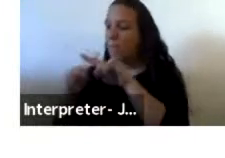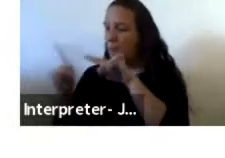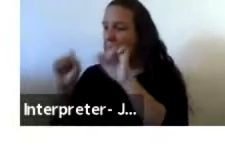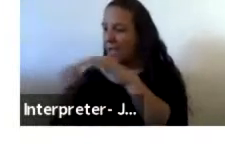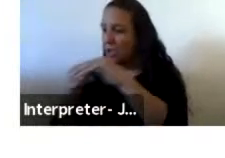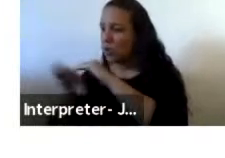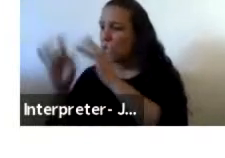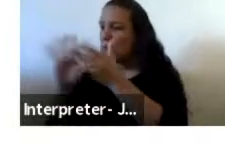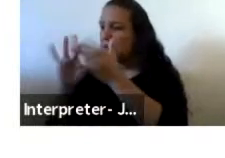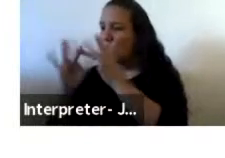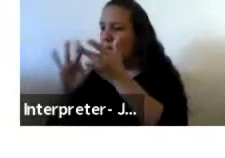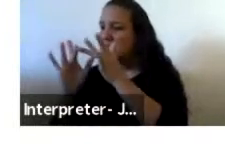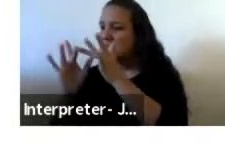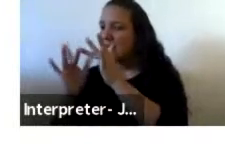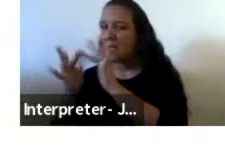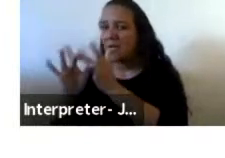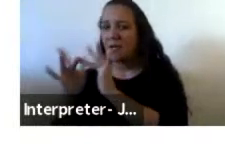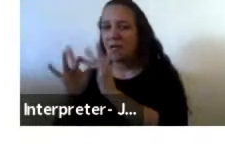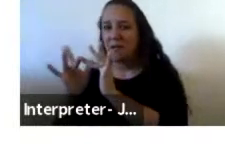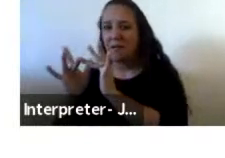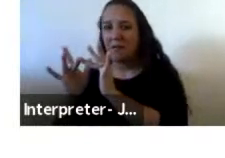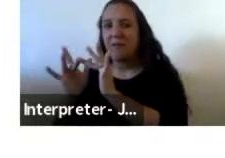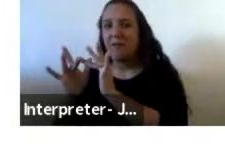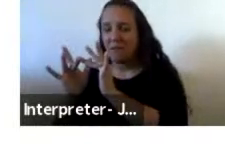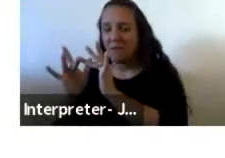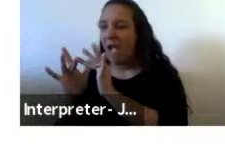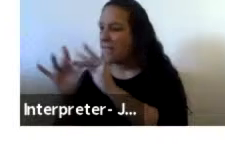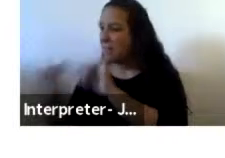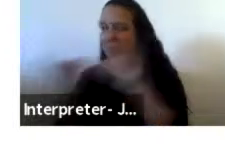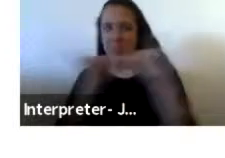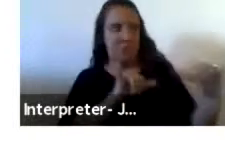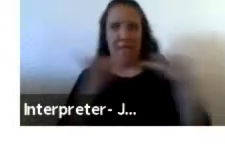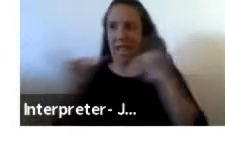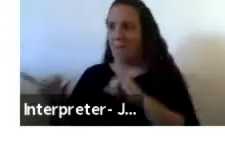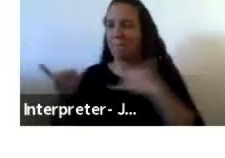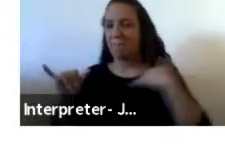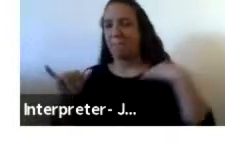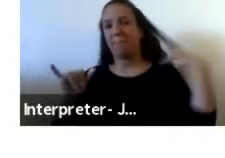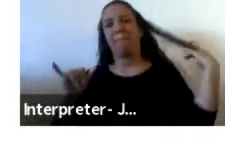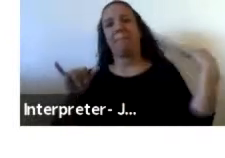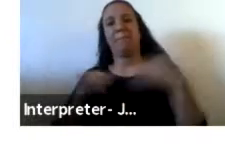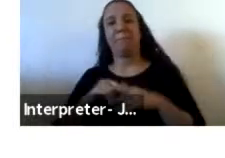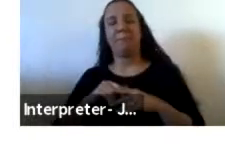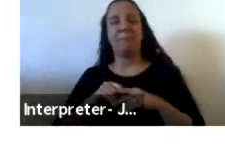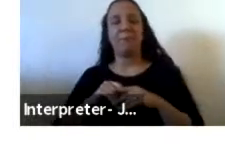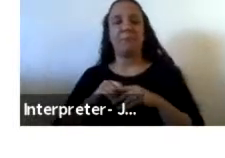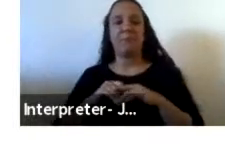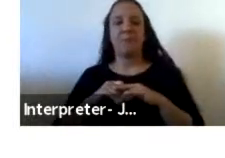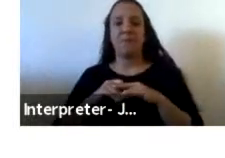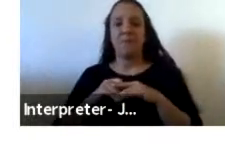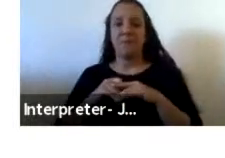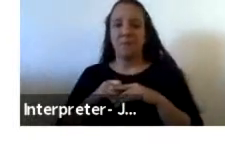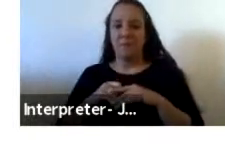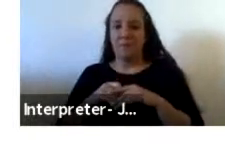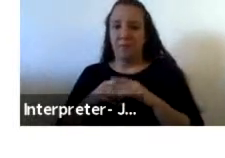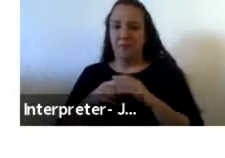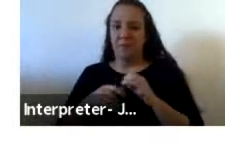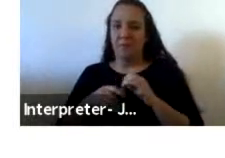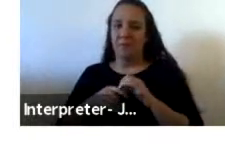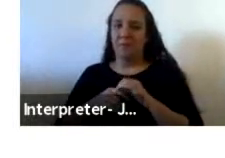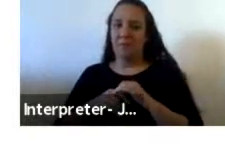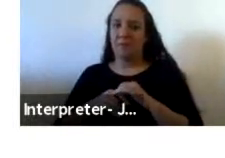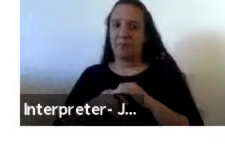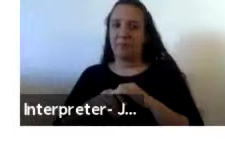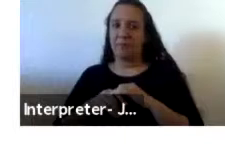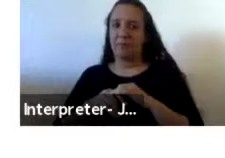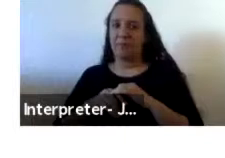Imagine if your website, you know, it were to do something like that, and people would feel like they're your actual store and that they can come